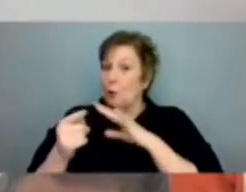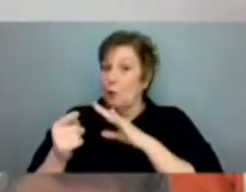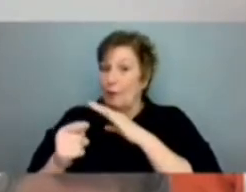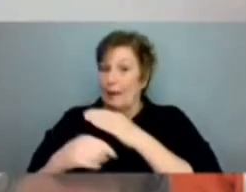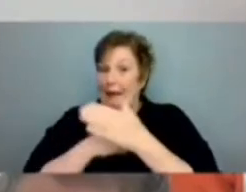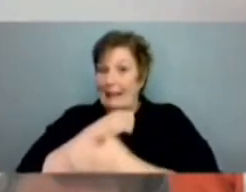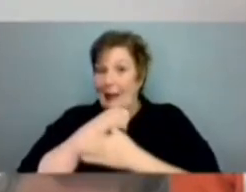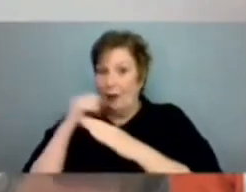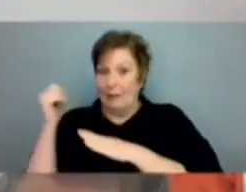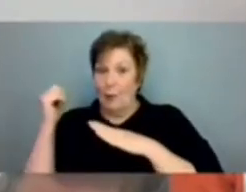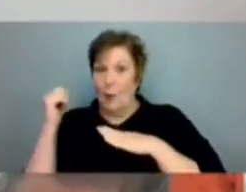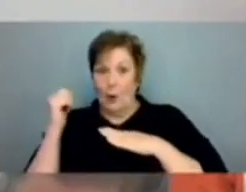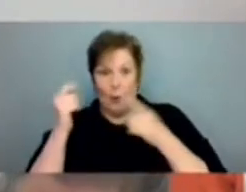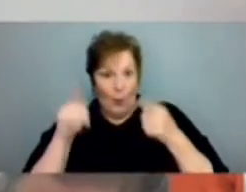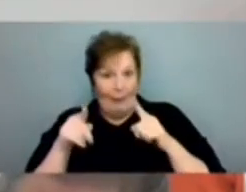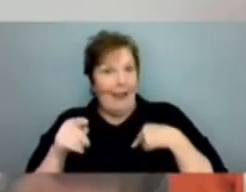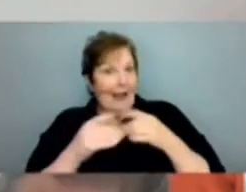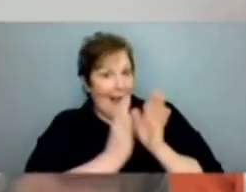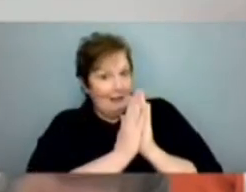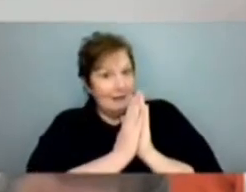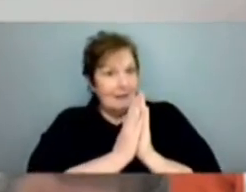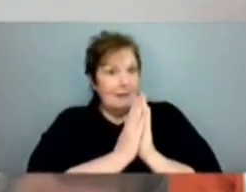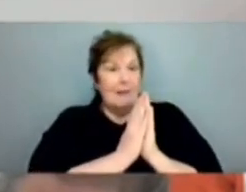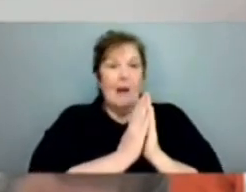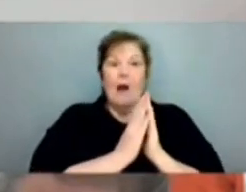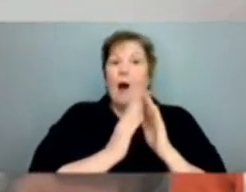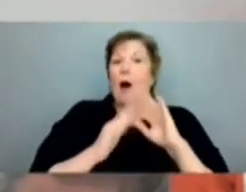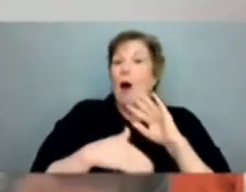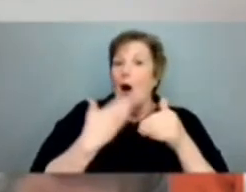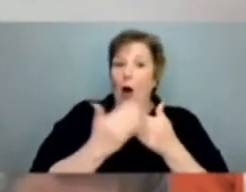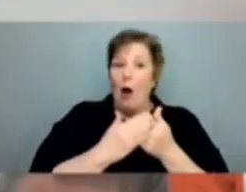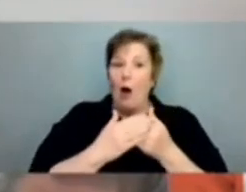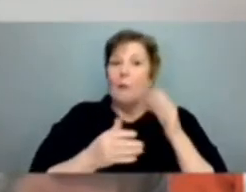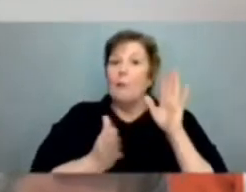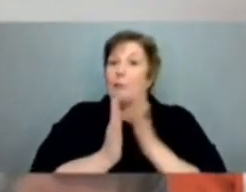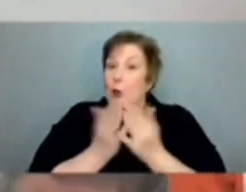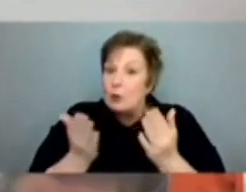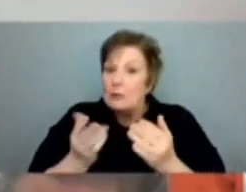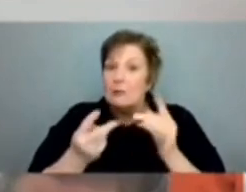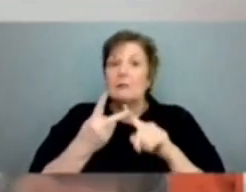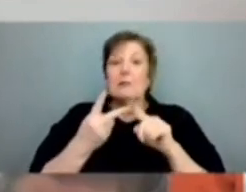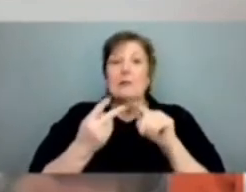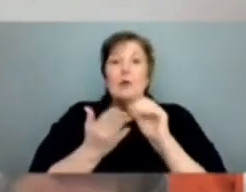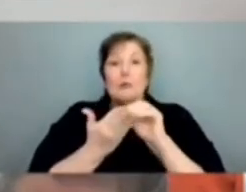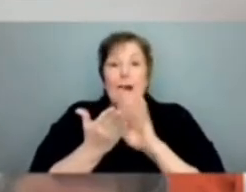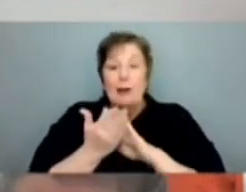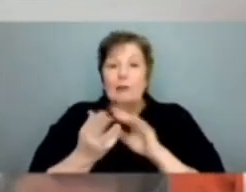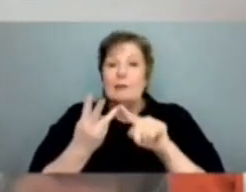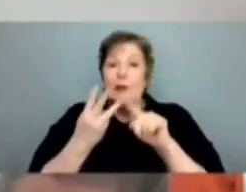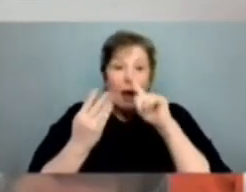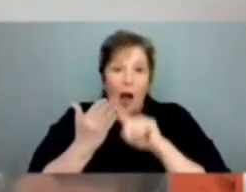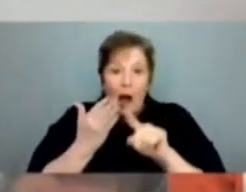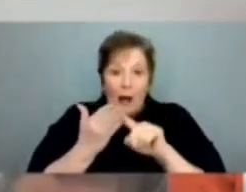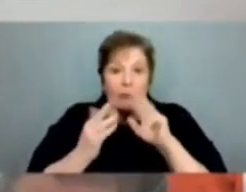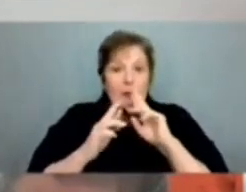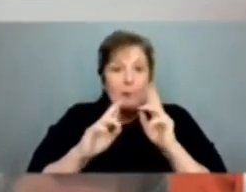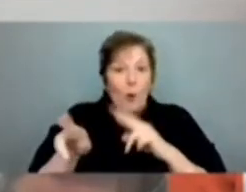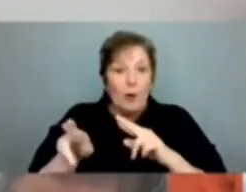upon request, all books, records, audit reports, and other